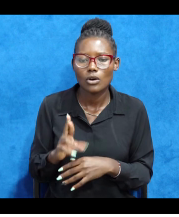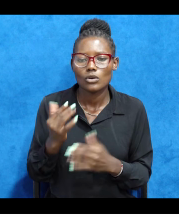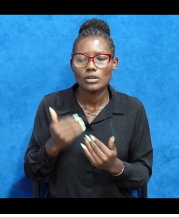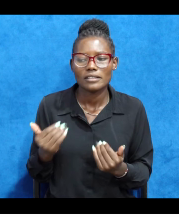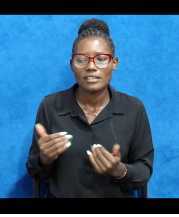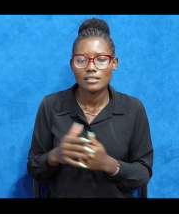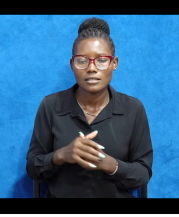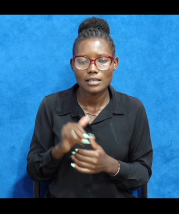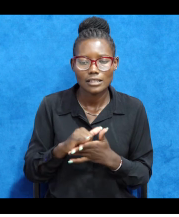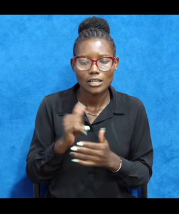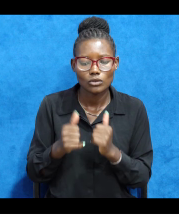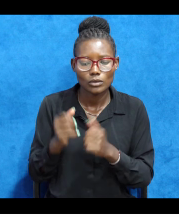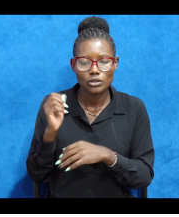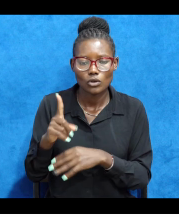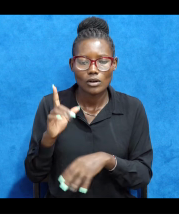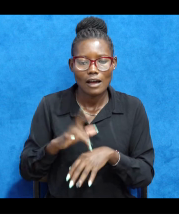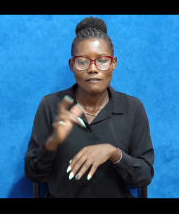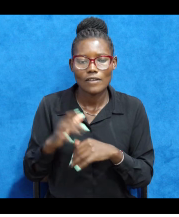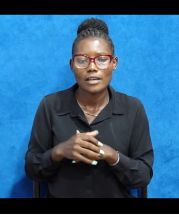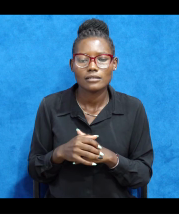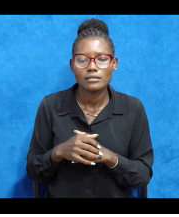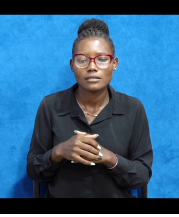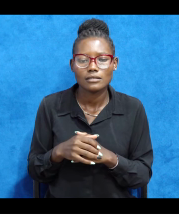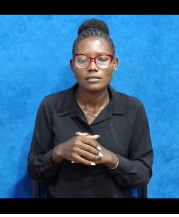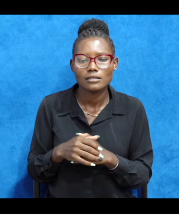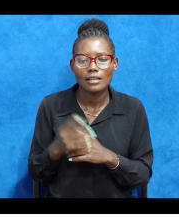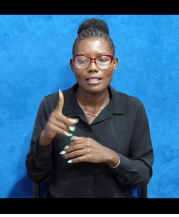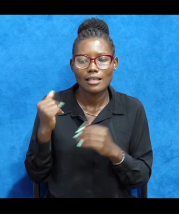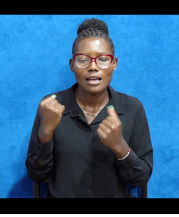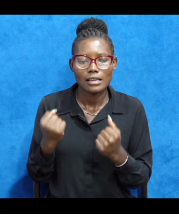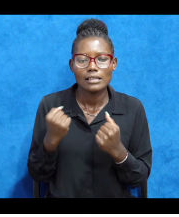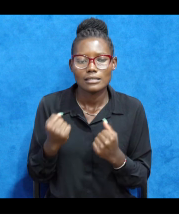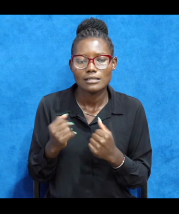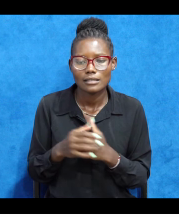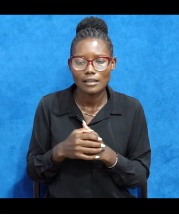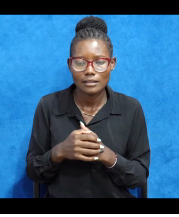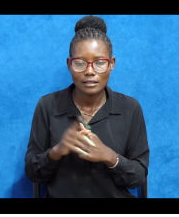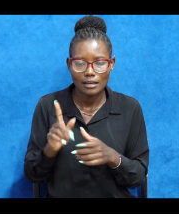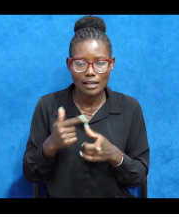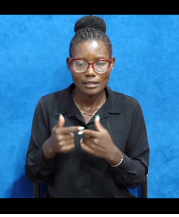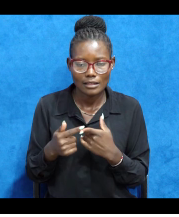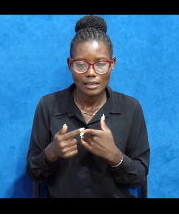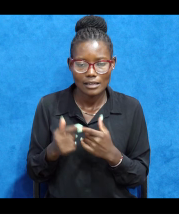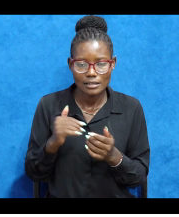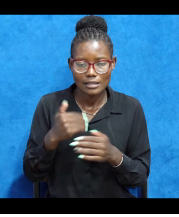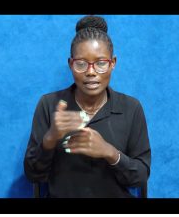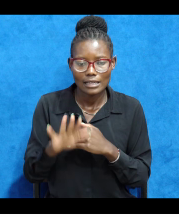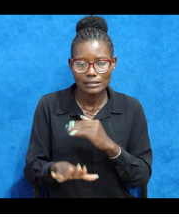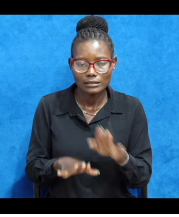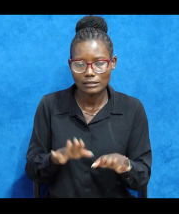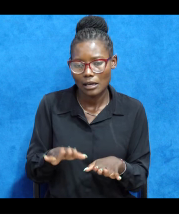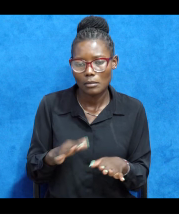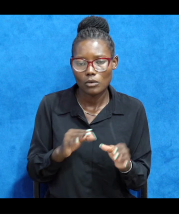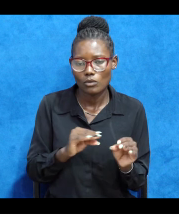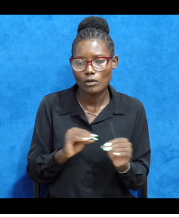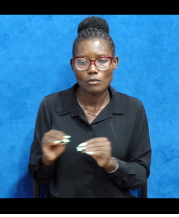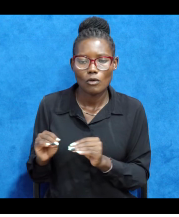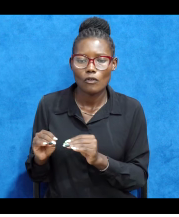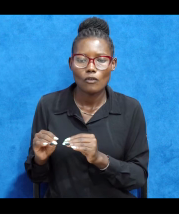really likes to do single legs and low ankle picks? Or is this one of our big athletes that is always using hip throws